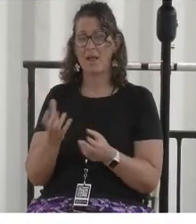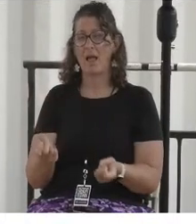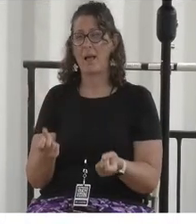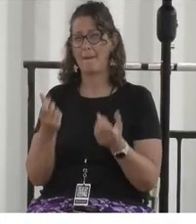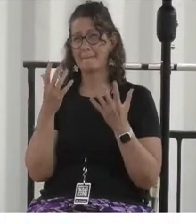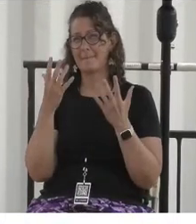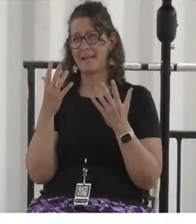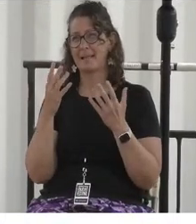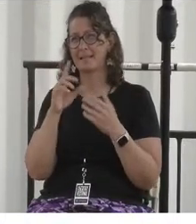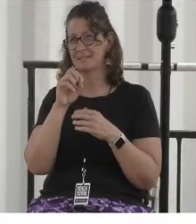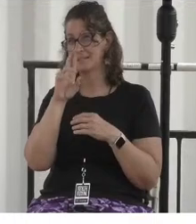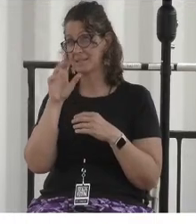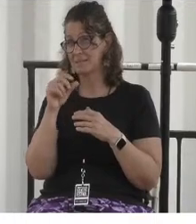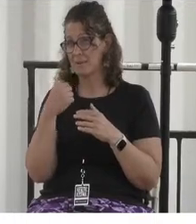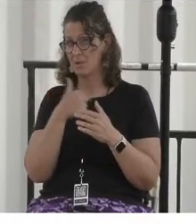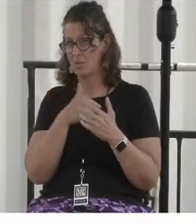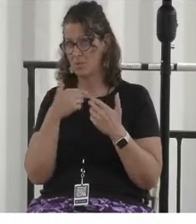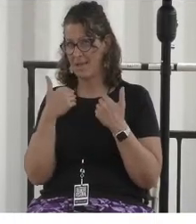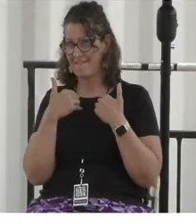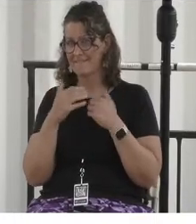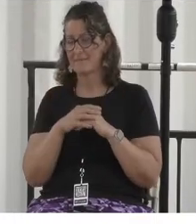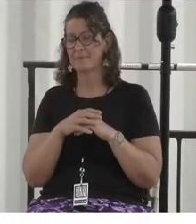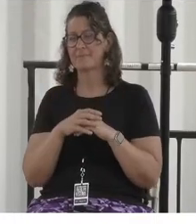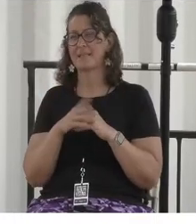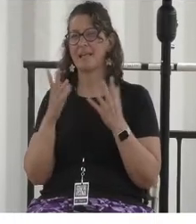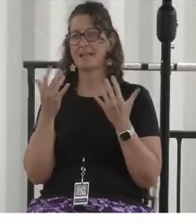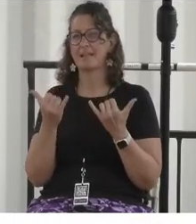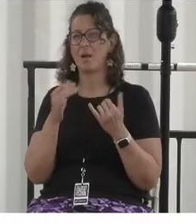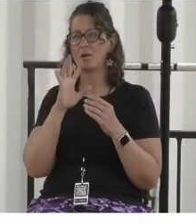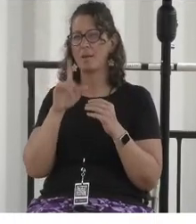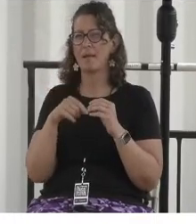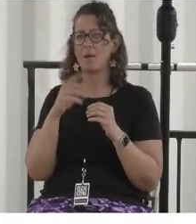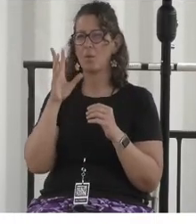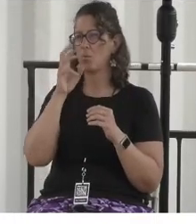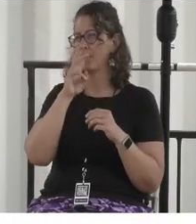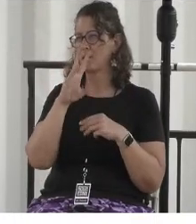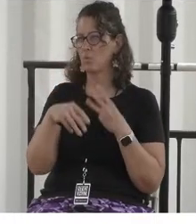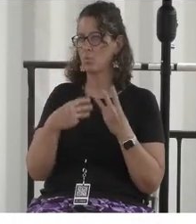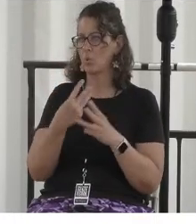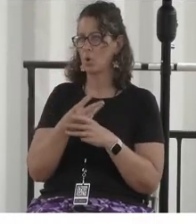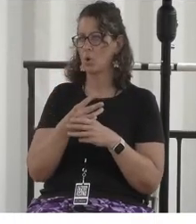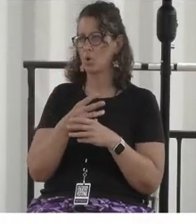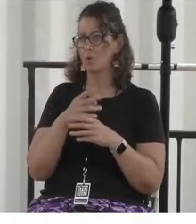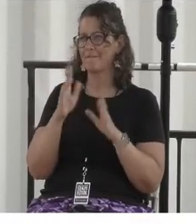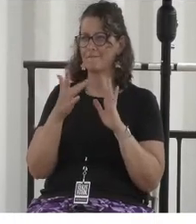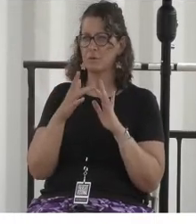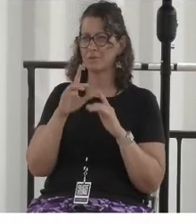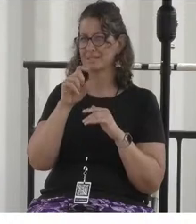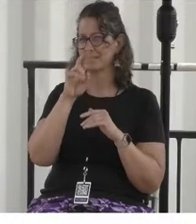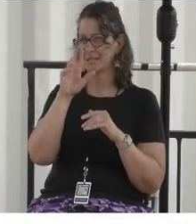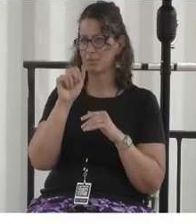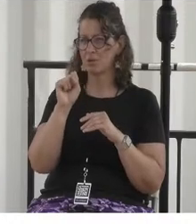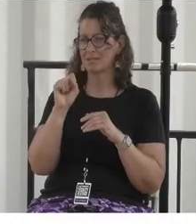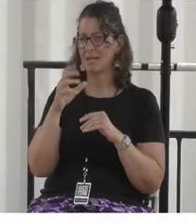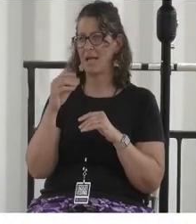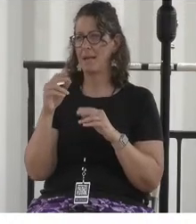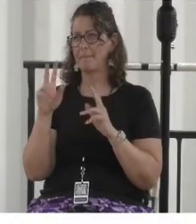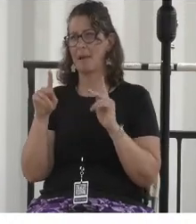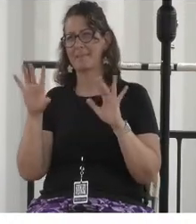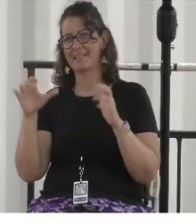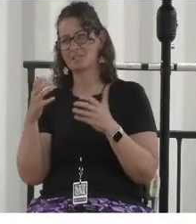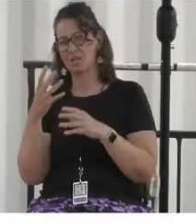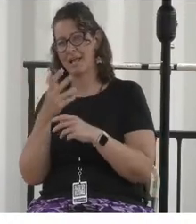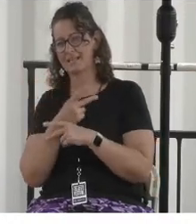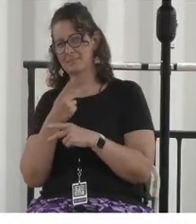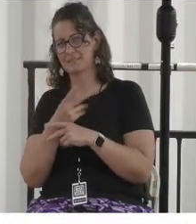many grevy zebra do we have? Well, now we're talking about a weird world of virtual zebras and population estimates, but if